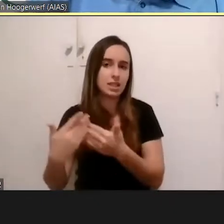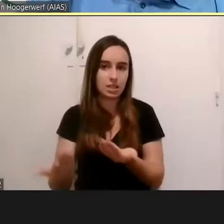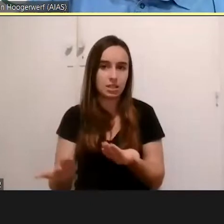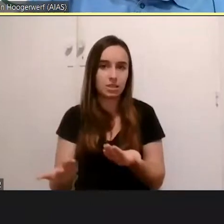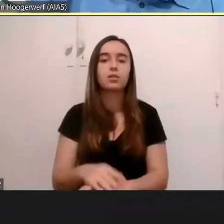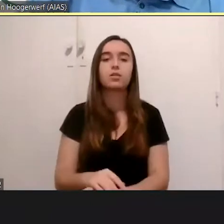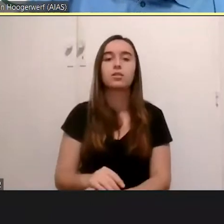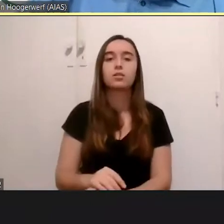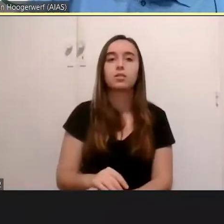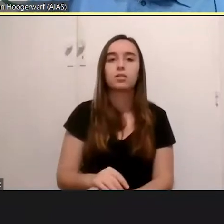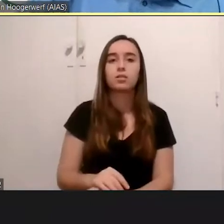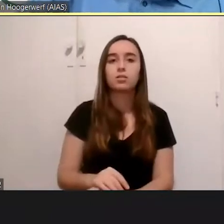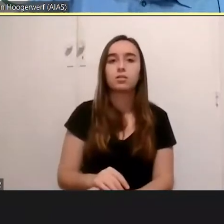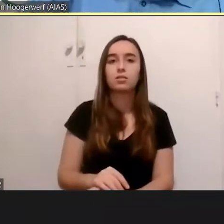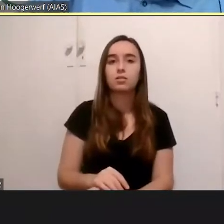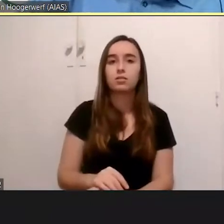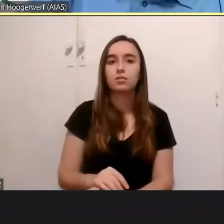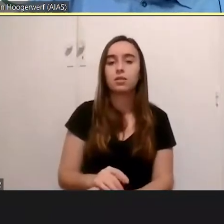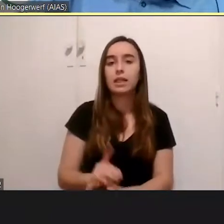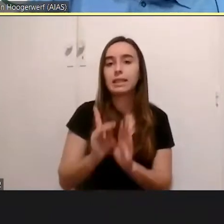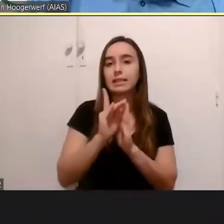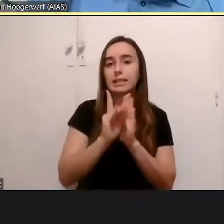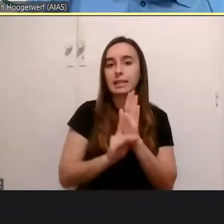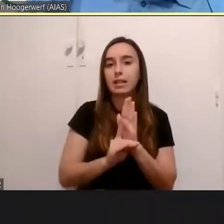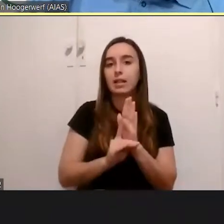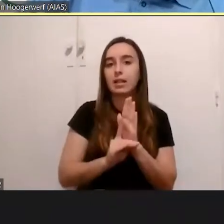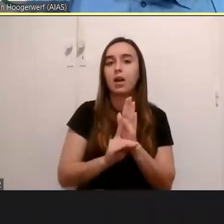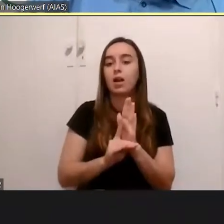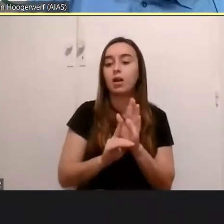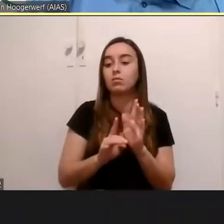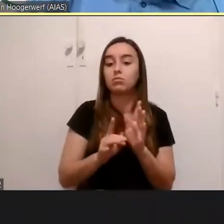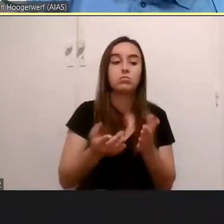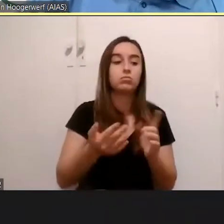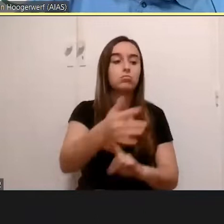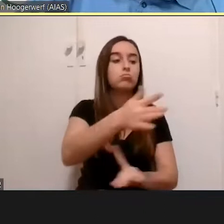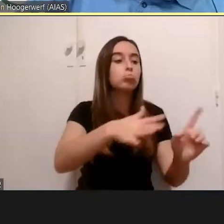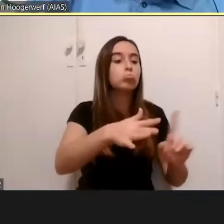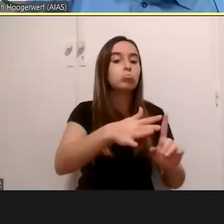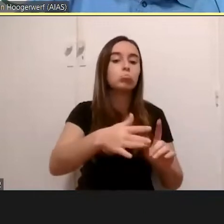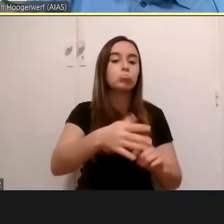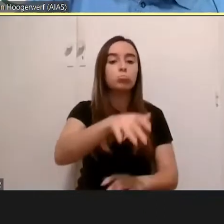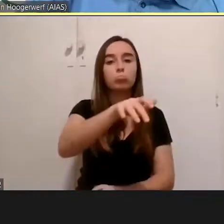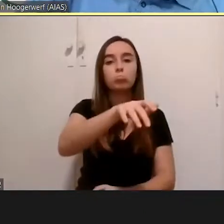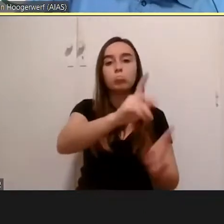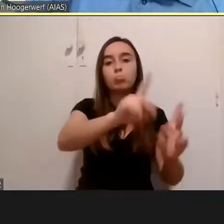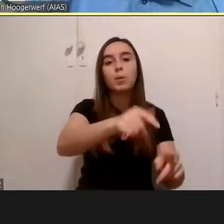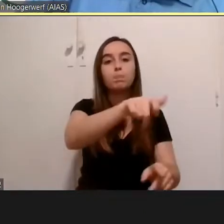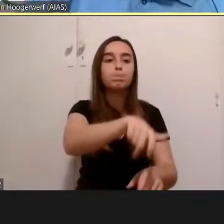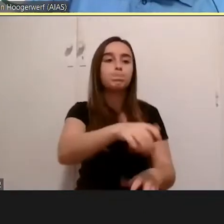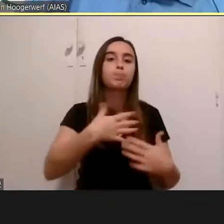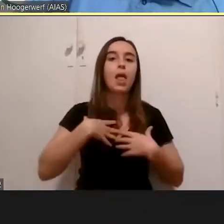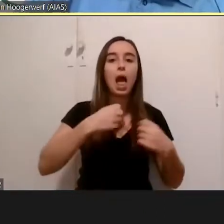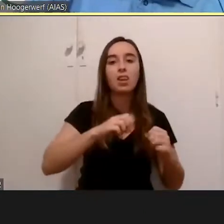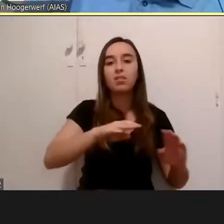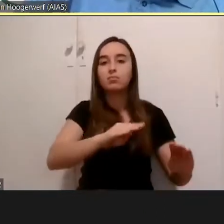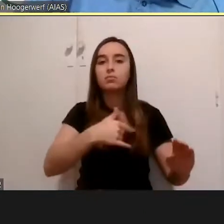more passive way, data from an environment or from a person's health condition.